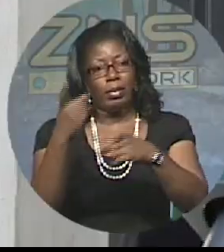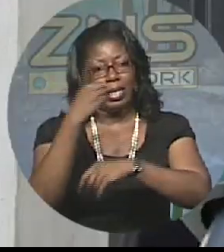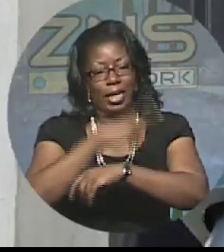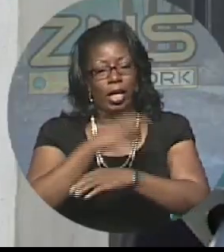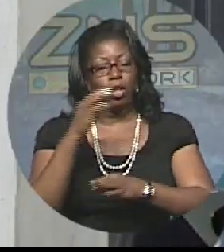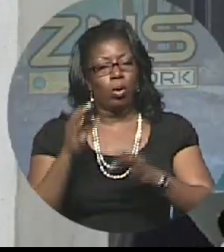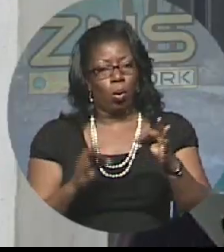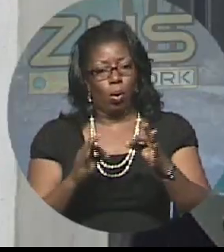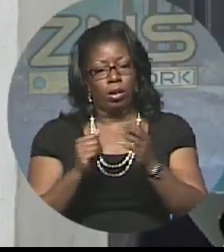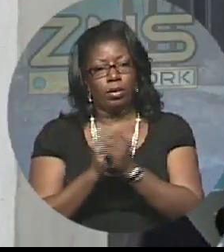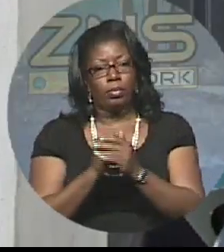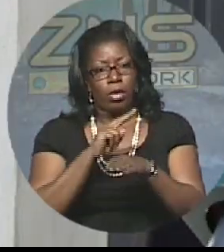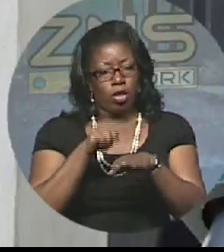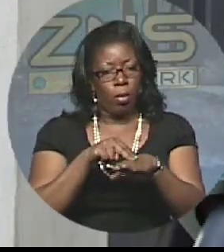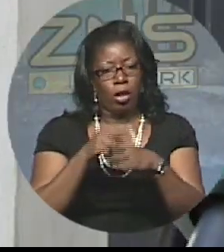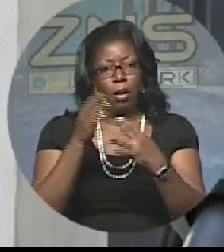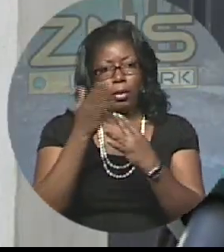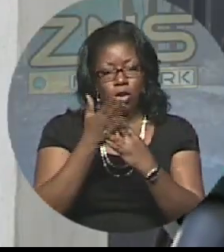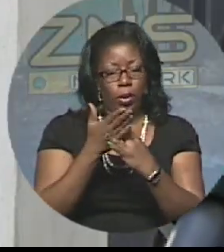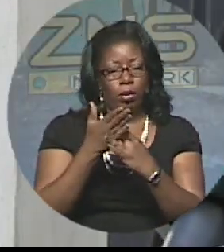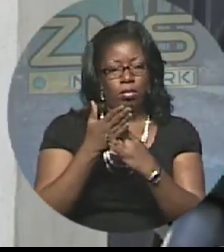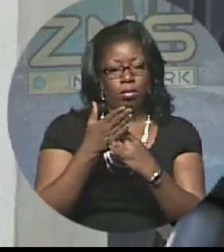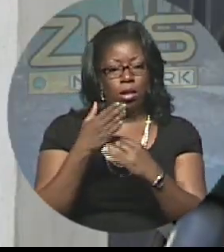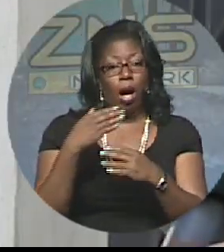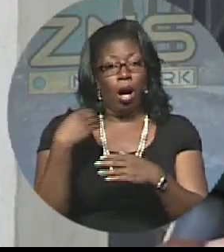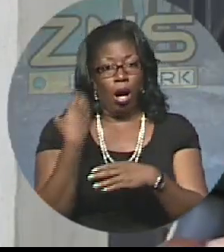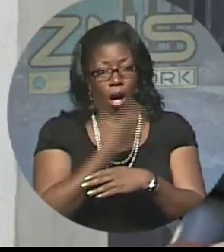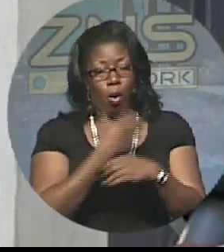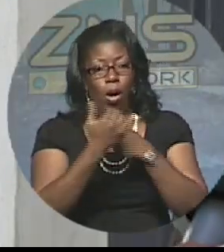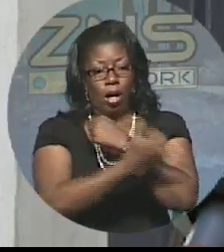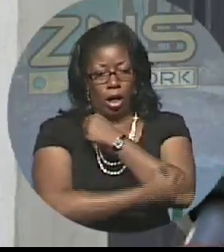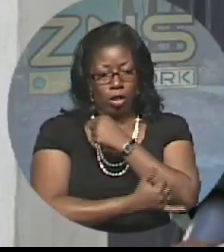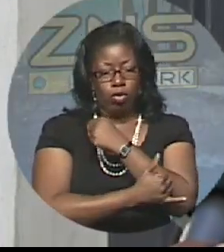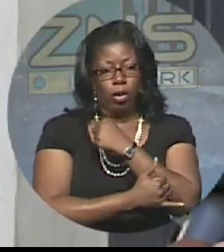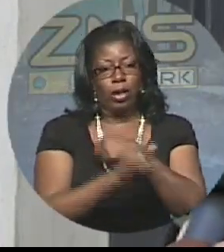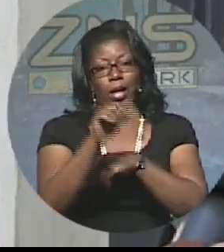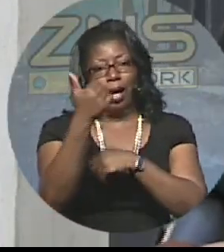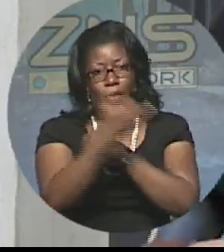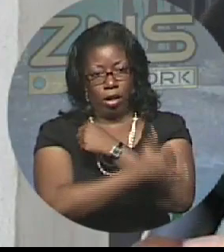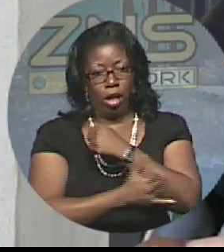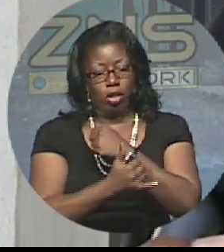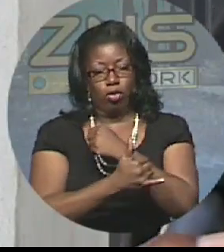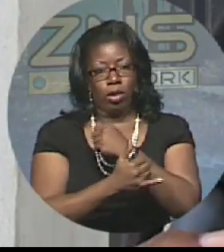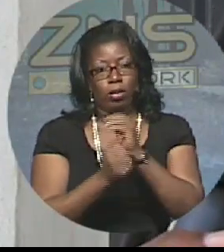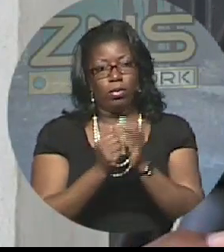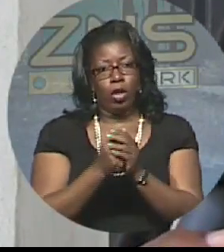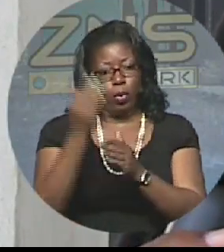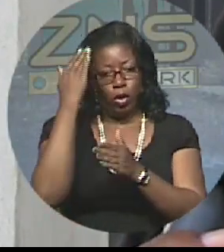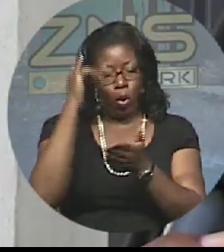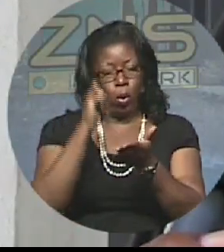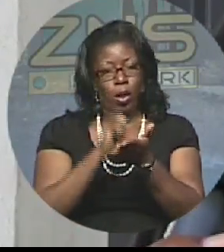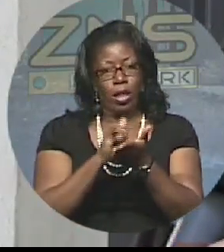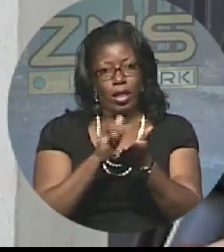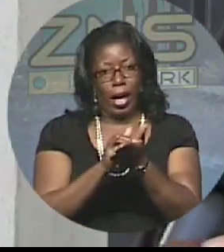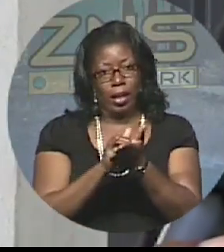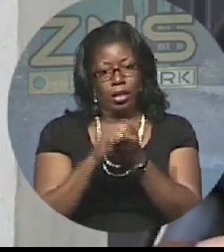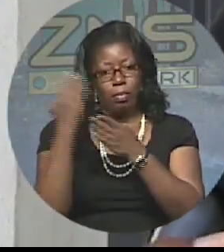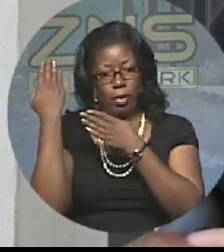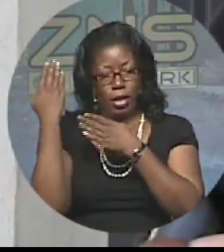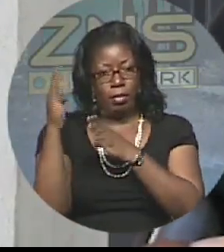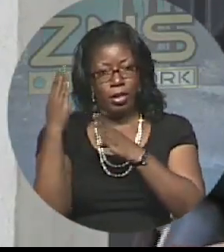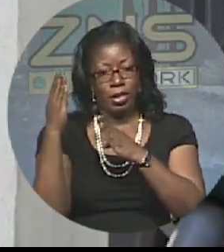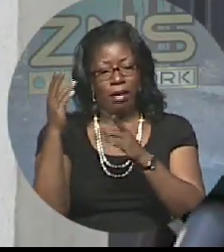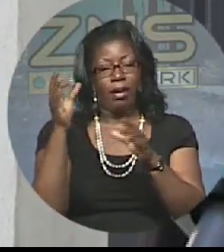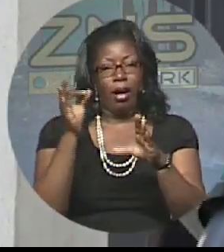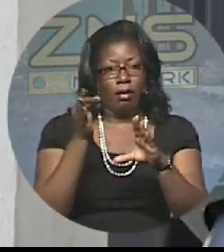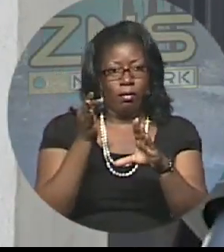It's normal between our country and other countries, between the Bahamas. I'm sure the Bahamas has filed for extradition of people from other countries, too,